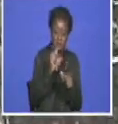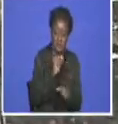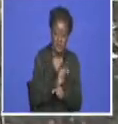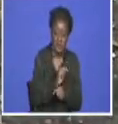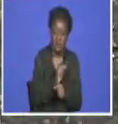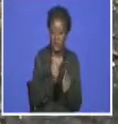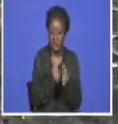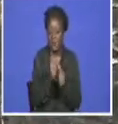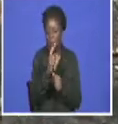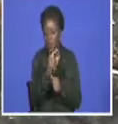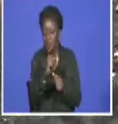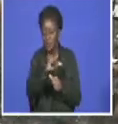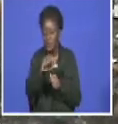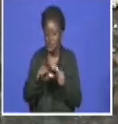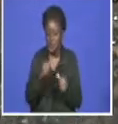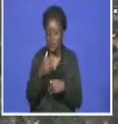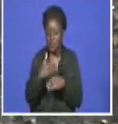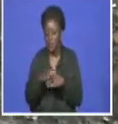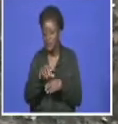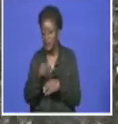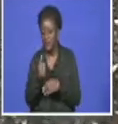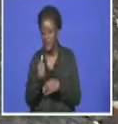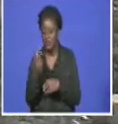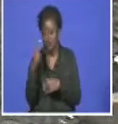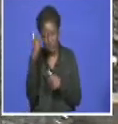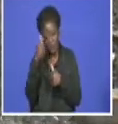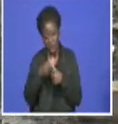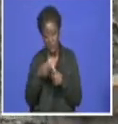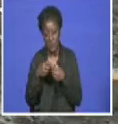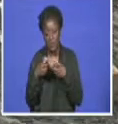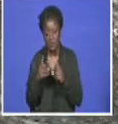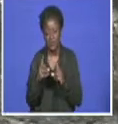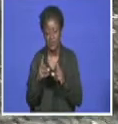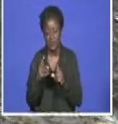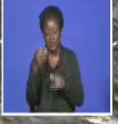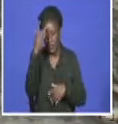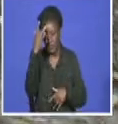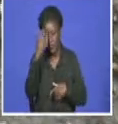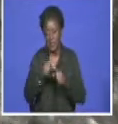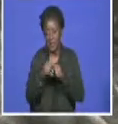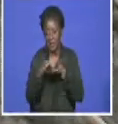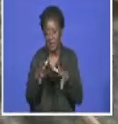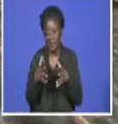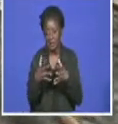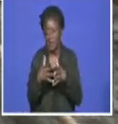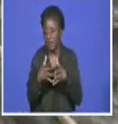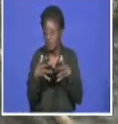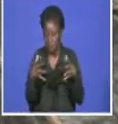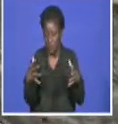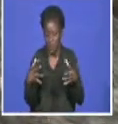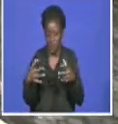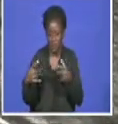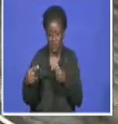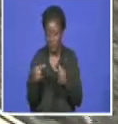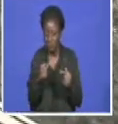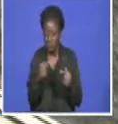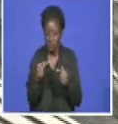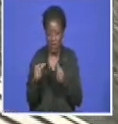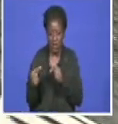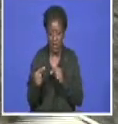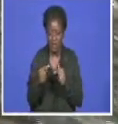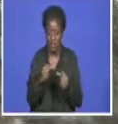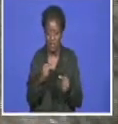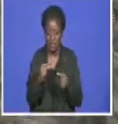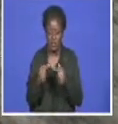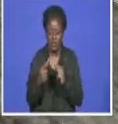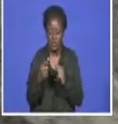Extremely difficult time. You would recall that during the pandemic, it was a tremendous struggle to work out what would be the